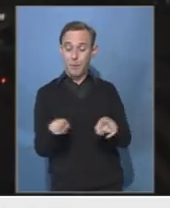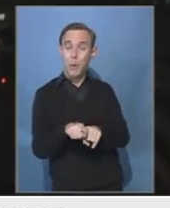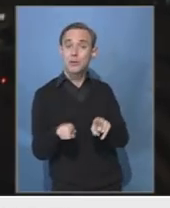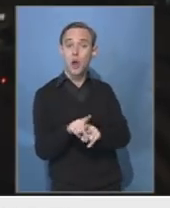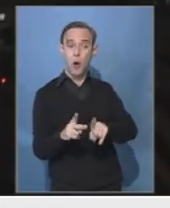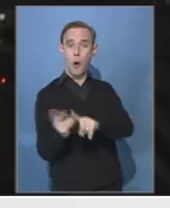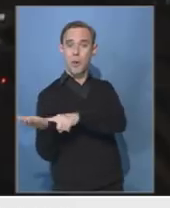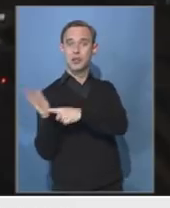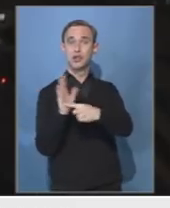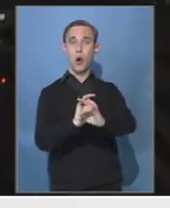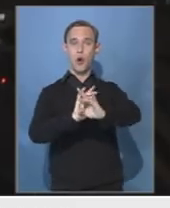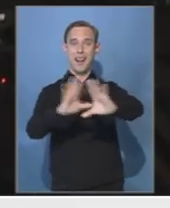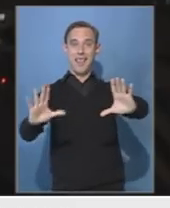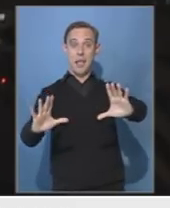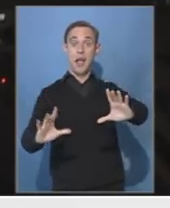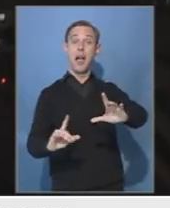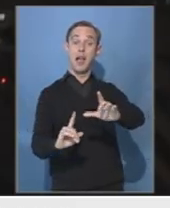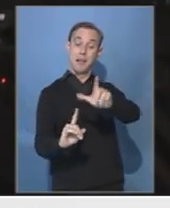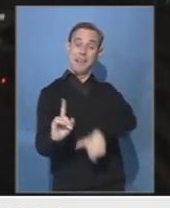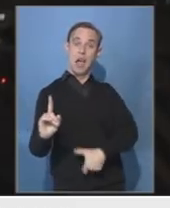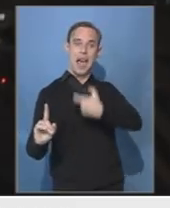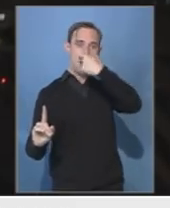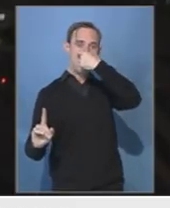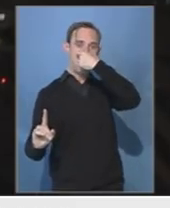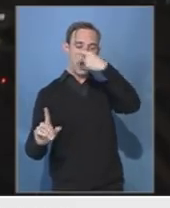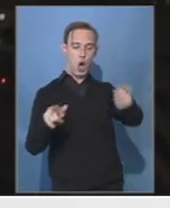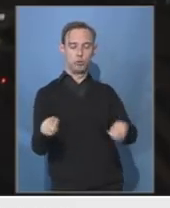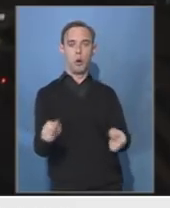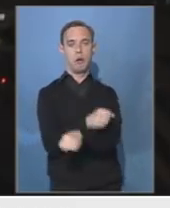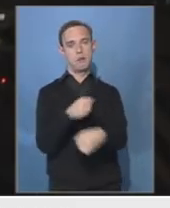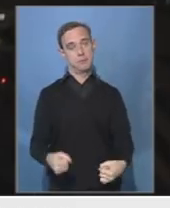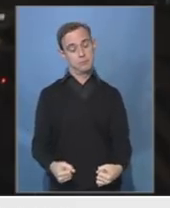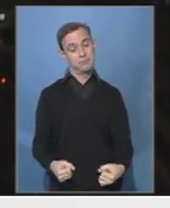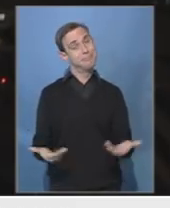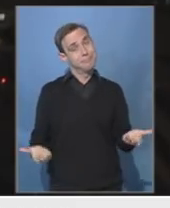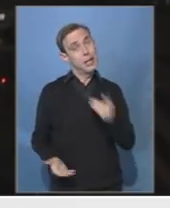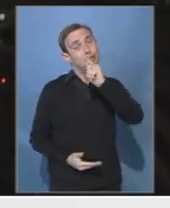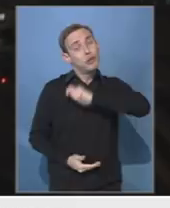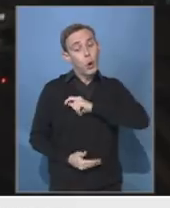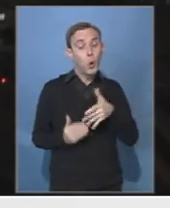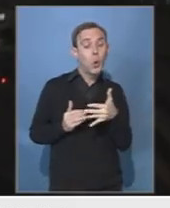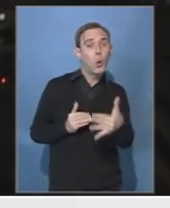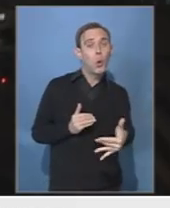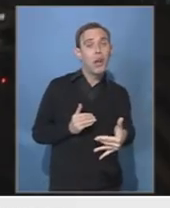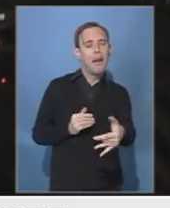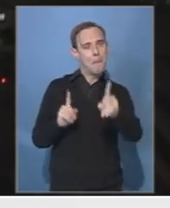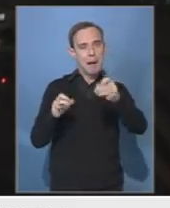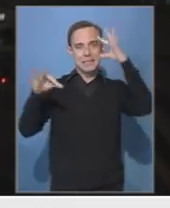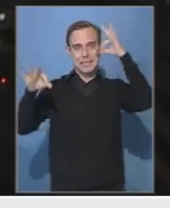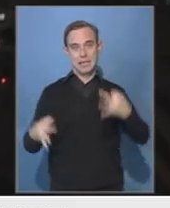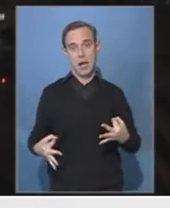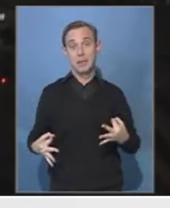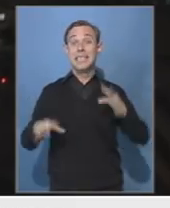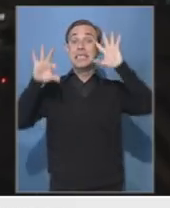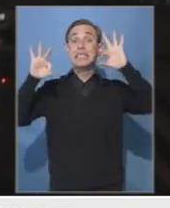that would be the biggest concern of it all. Ultimately, at some point, they will have to make a decision. It's not that they can never make the decision. The question is just,